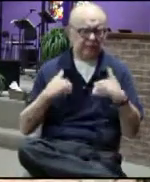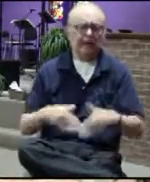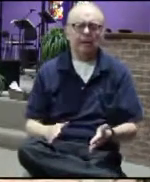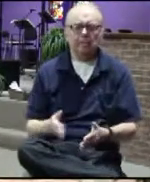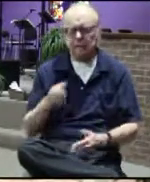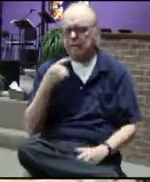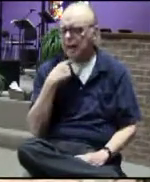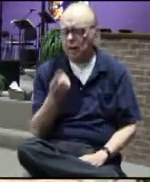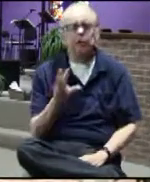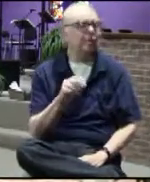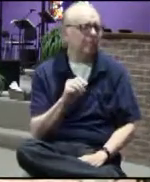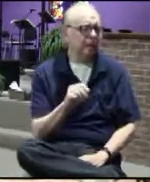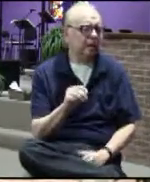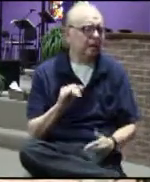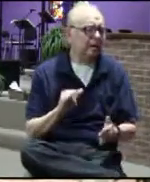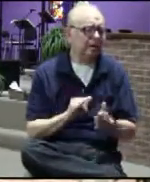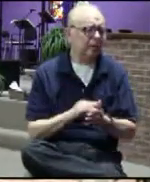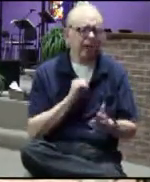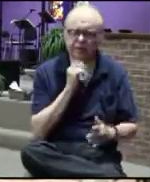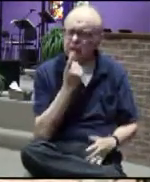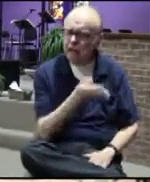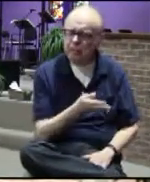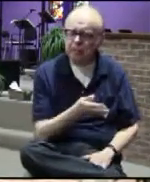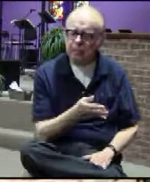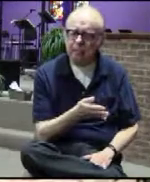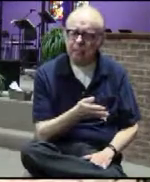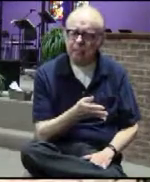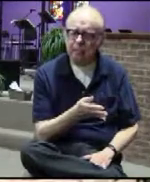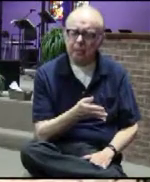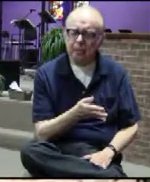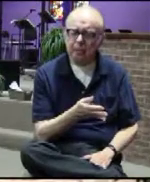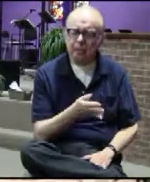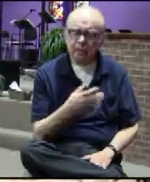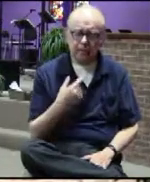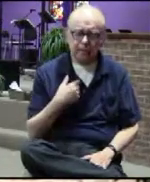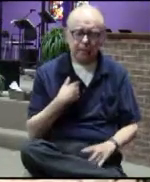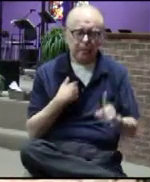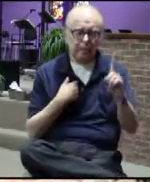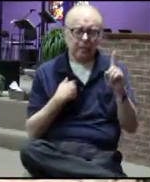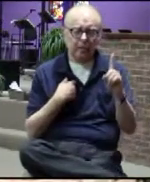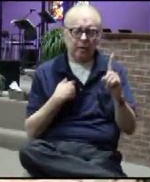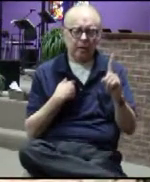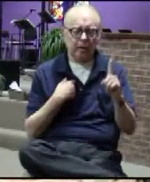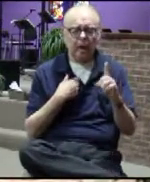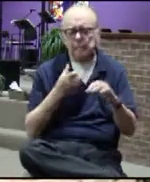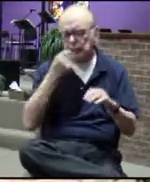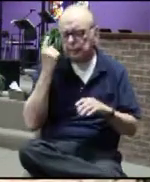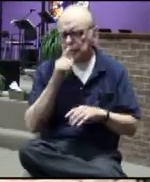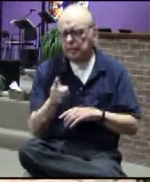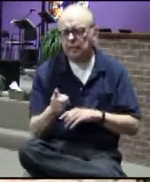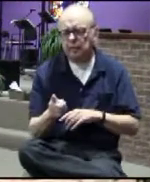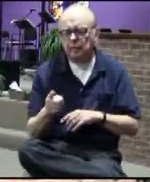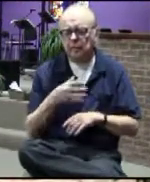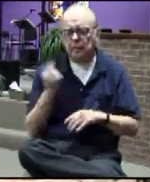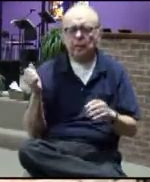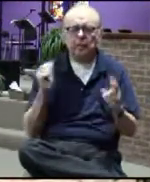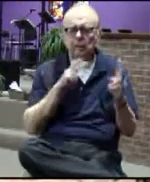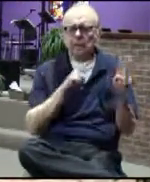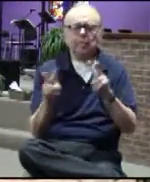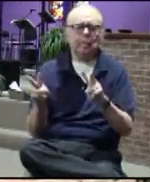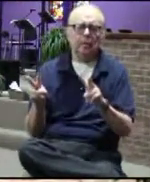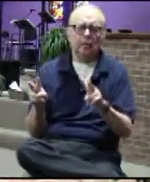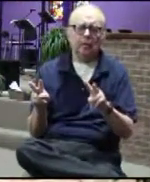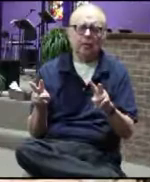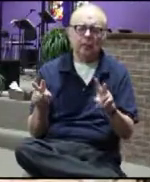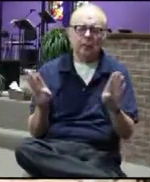And God's saying, no, this isn't who you are. I have got greater dreams for you. I have greater visions for you.